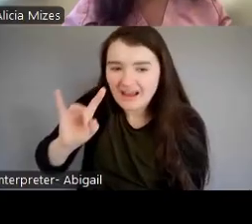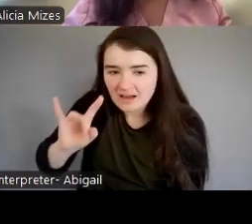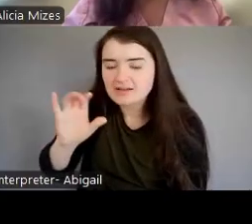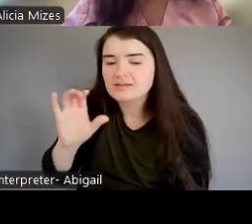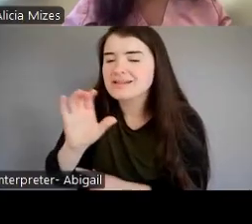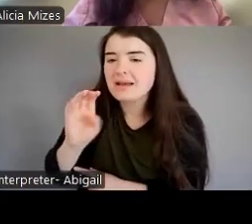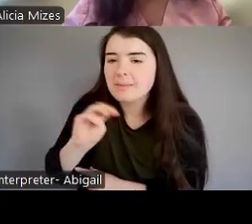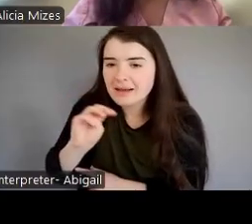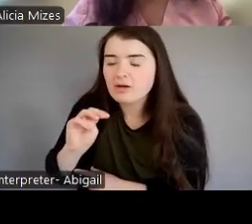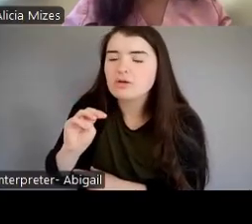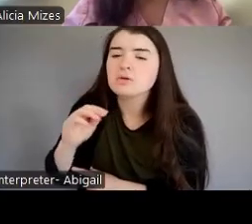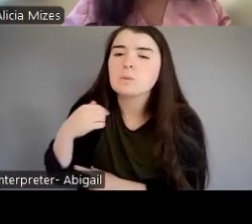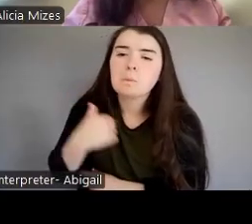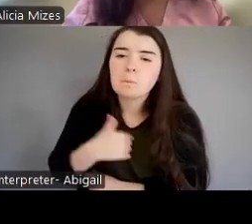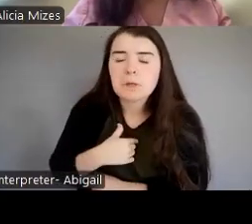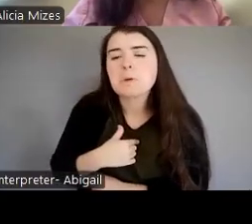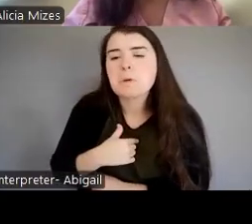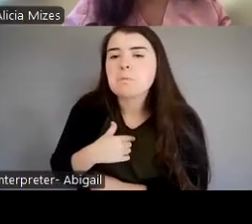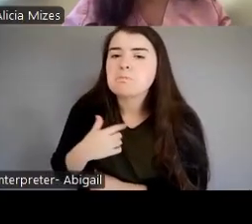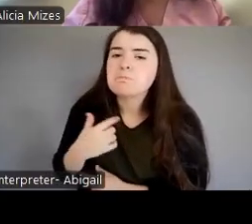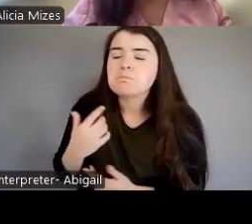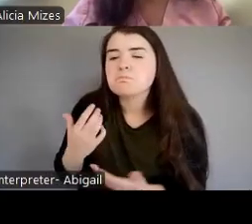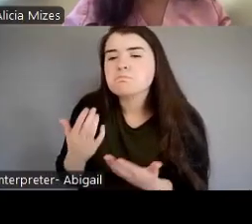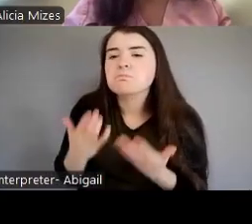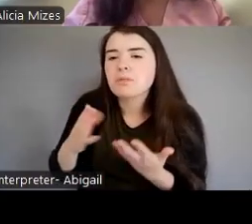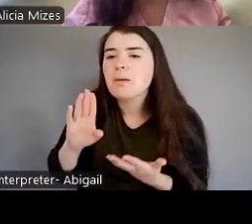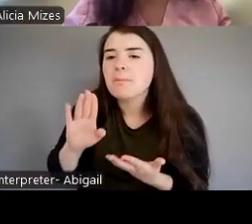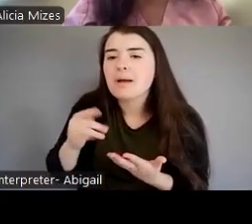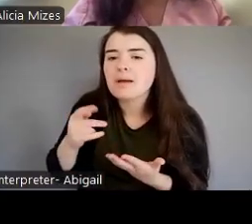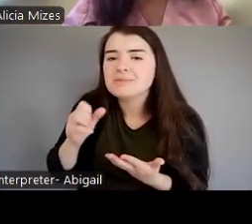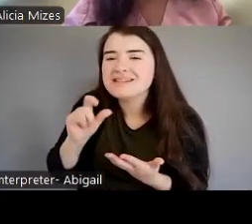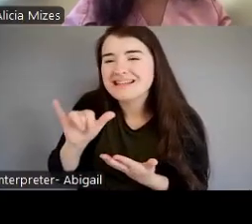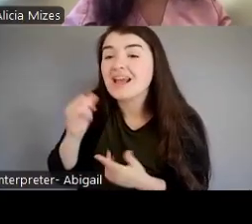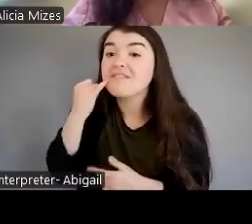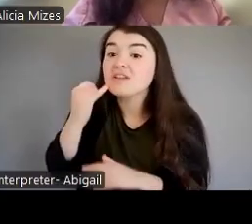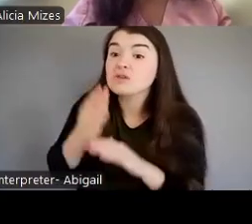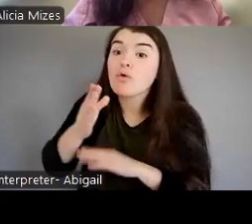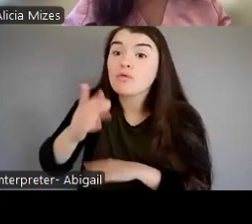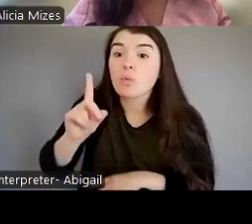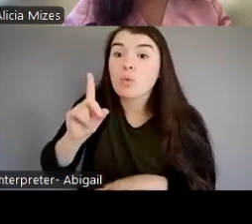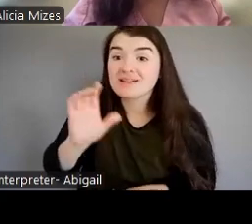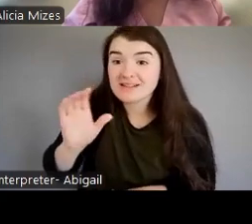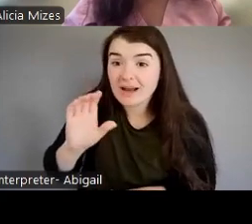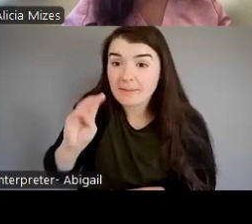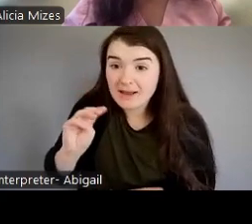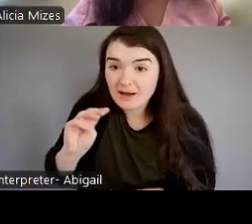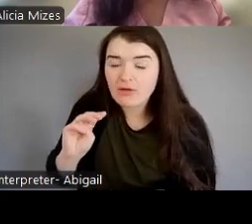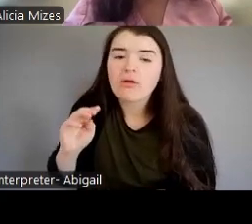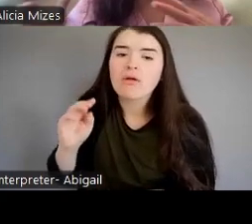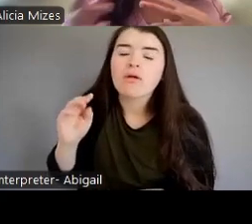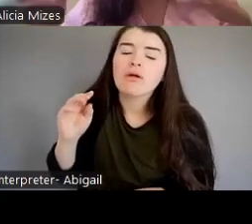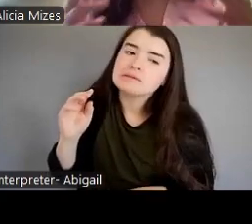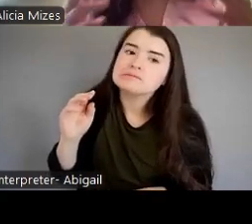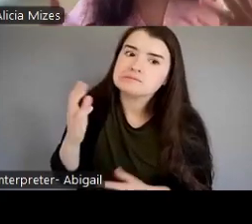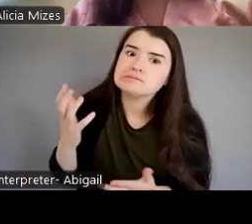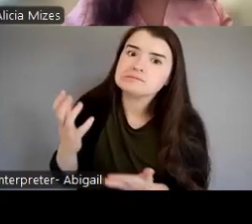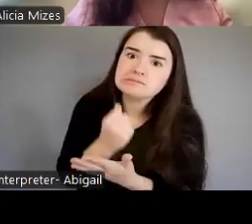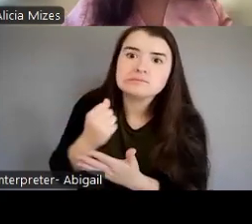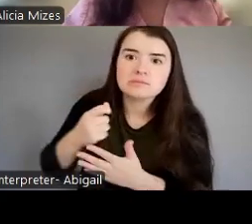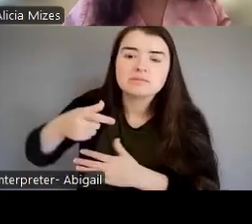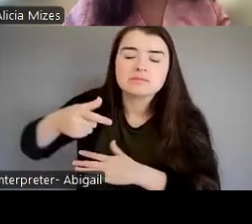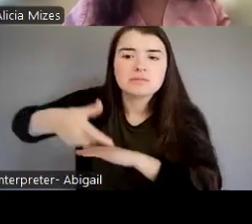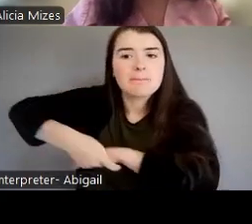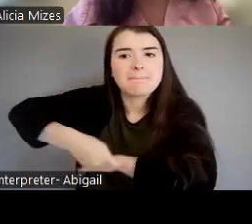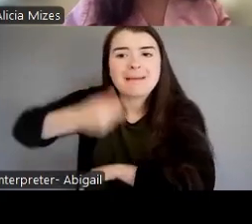we do recommend that for melanomas that are greater than a centimeter. Between the 0.8 and 1 centimeter, it tends to be a discussion